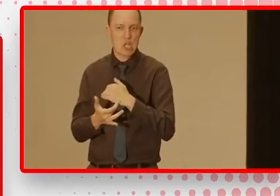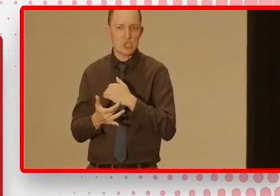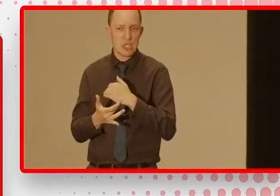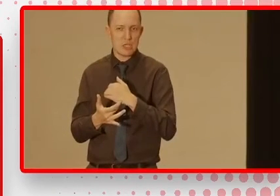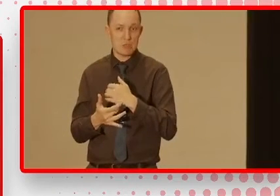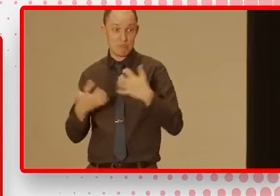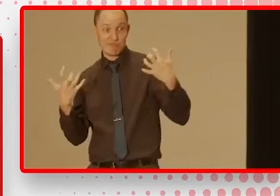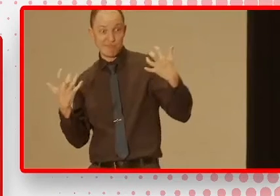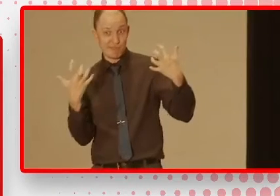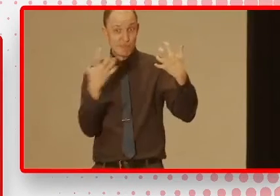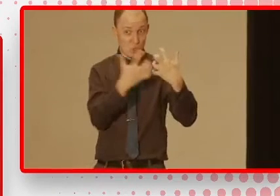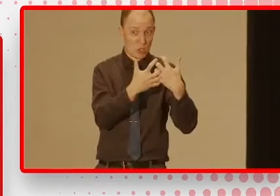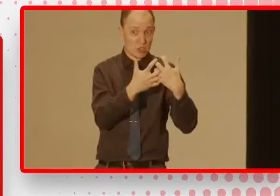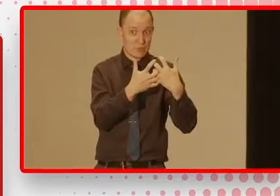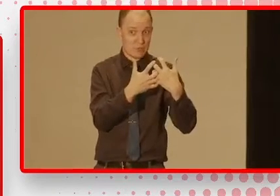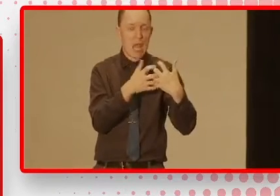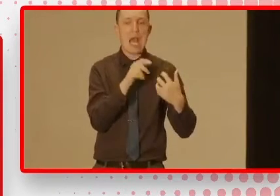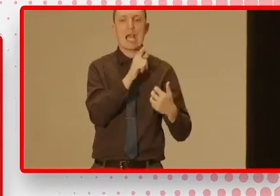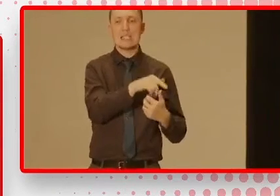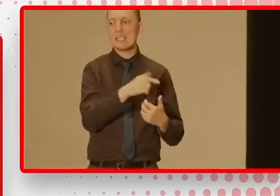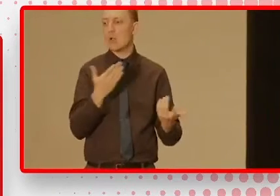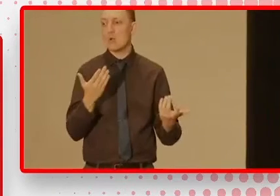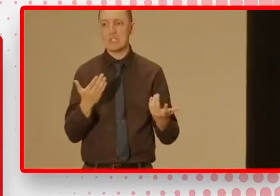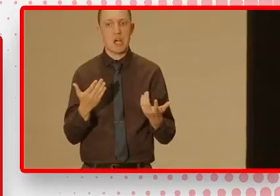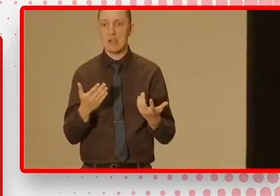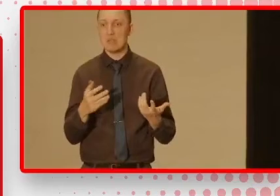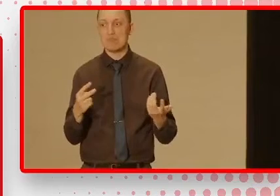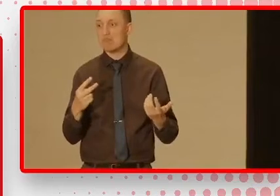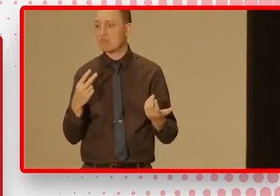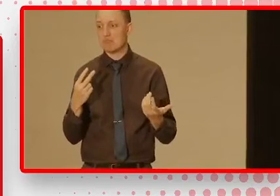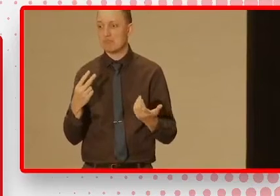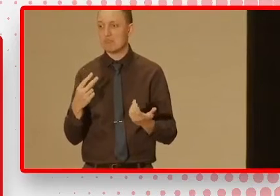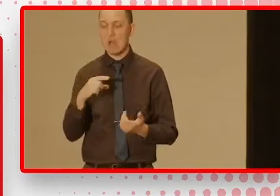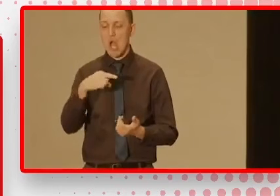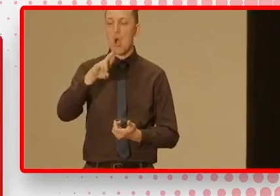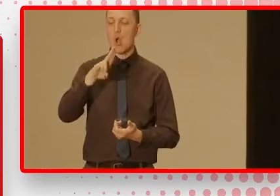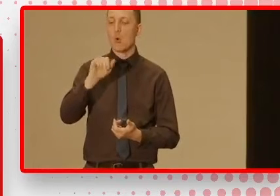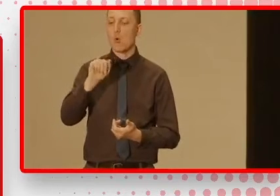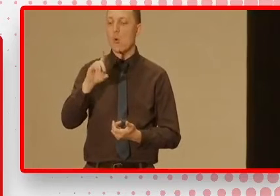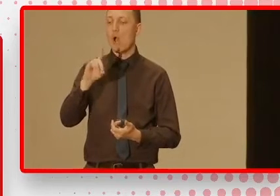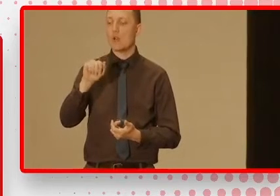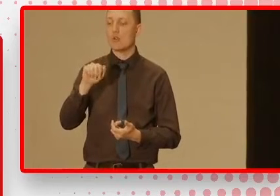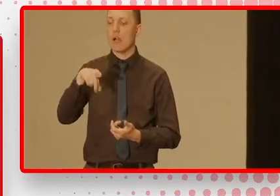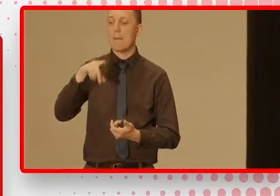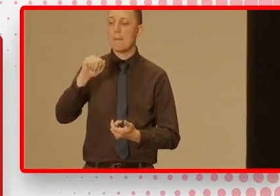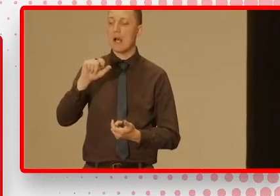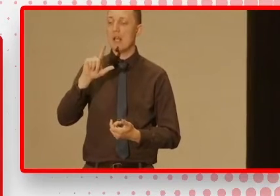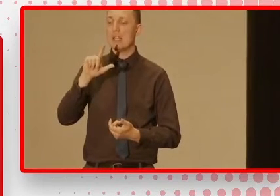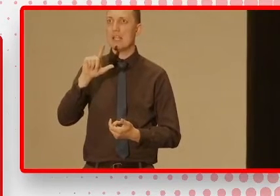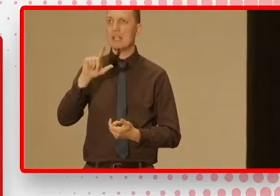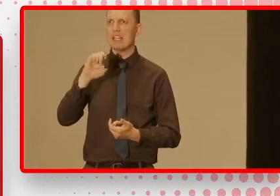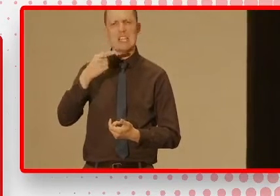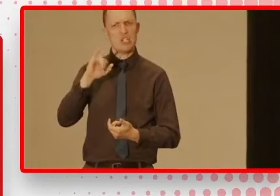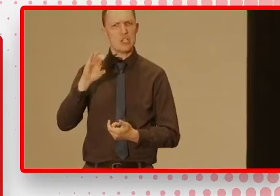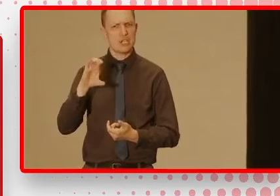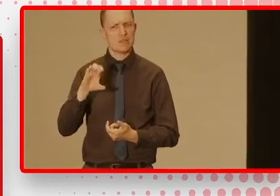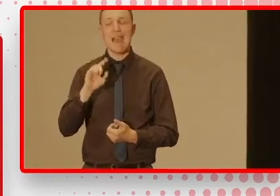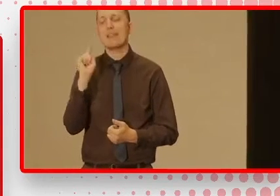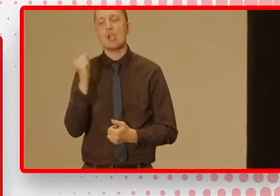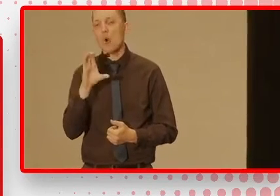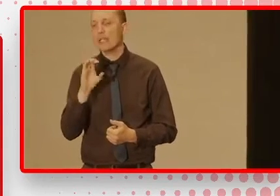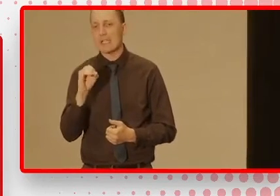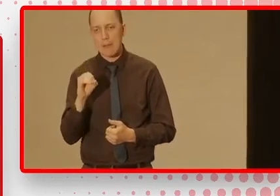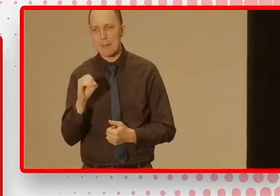quadriplegic. And the only company that had a patent on that was located in Indiana. He